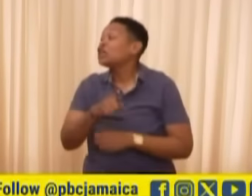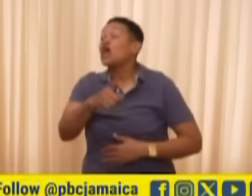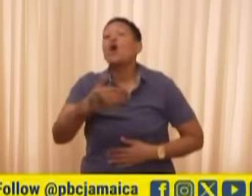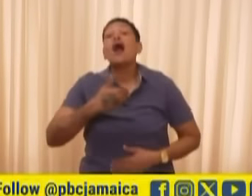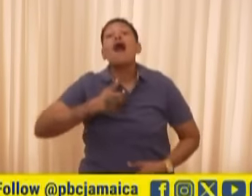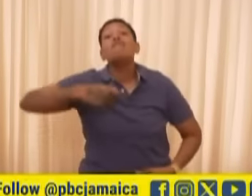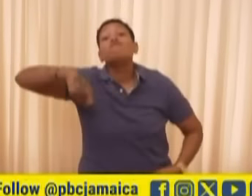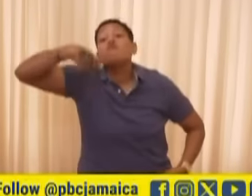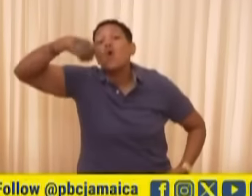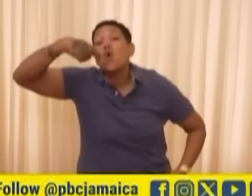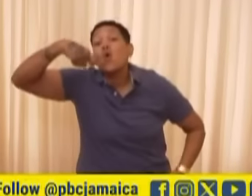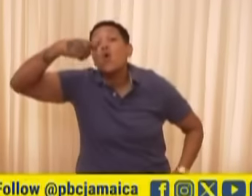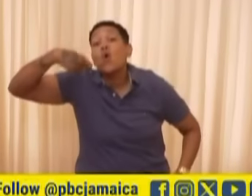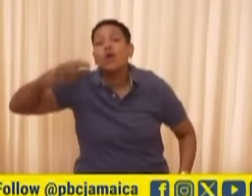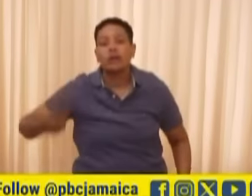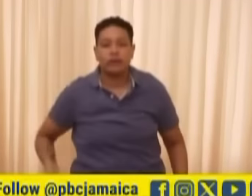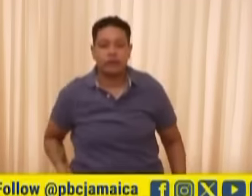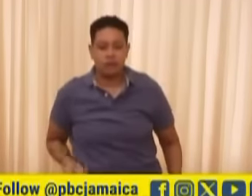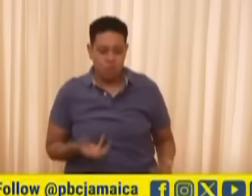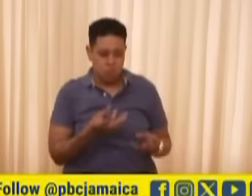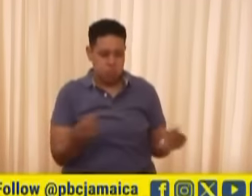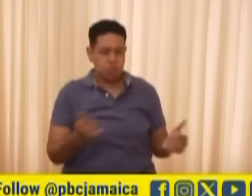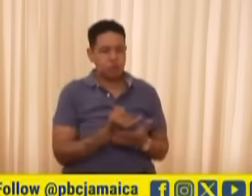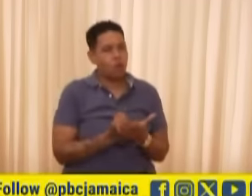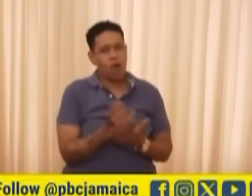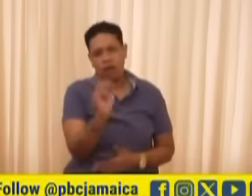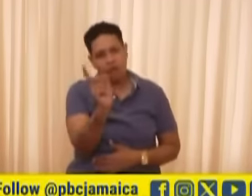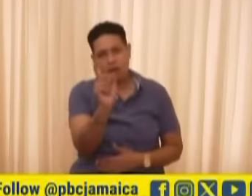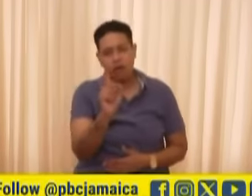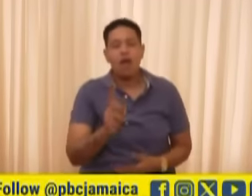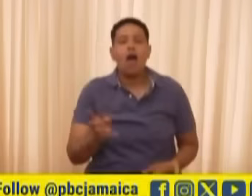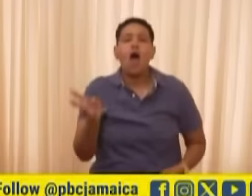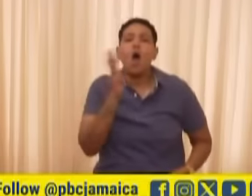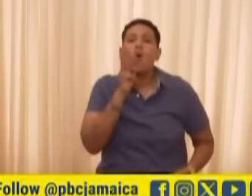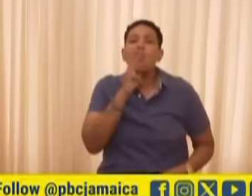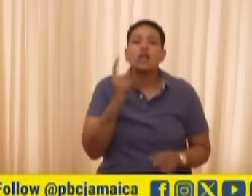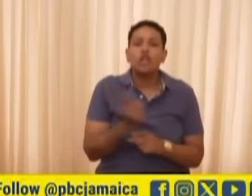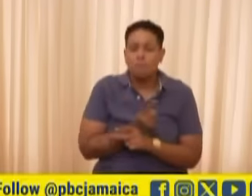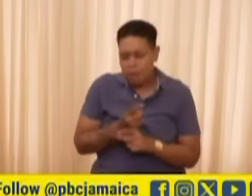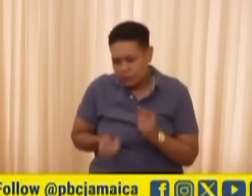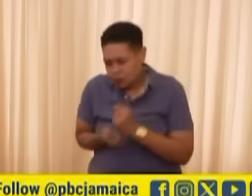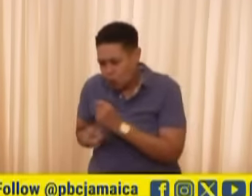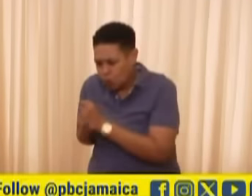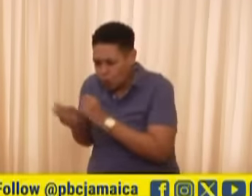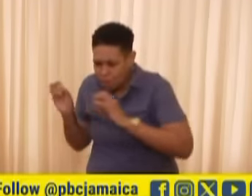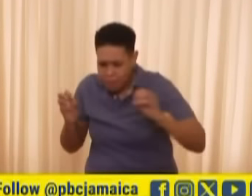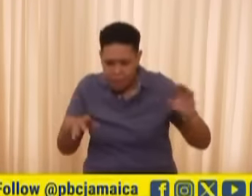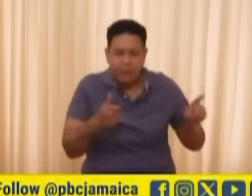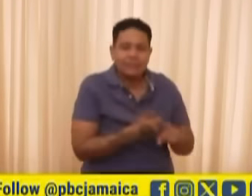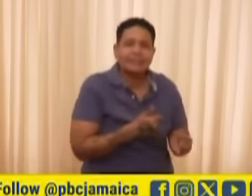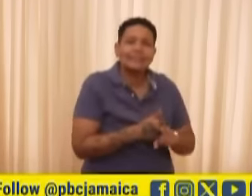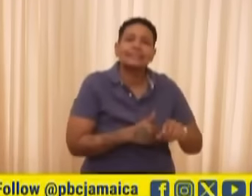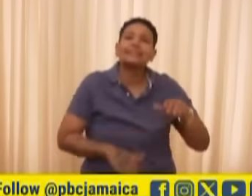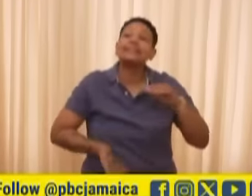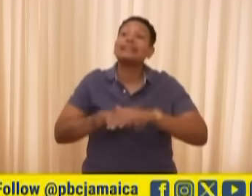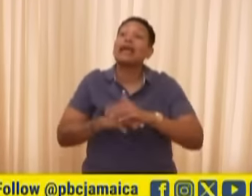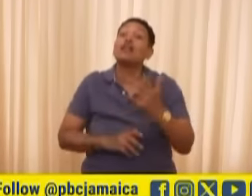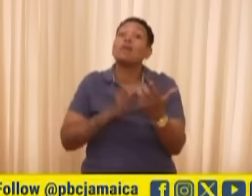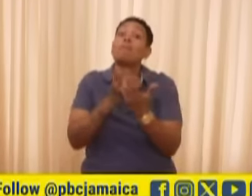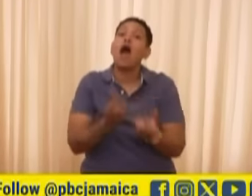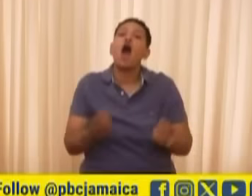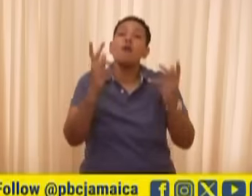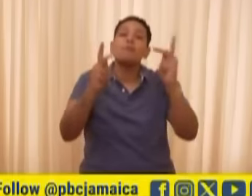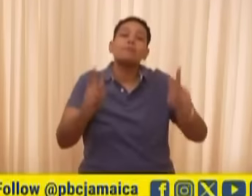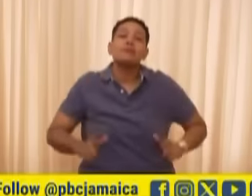have food that is non-perishable and water that is in proper containers, scaled to the number of persons